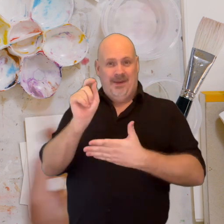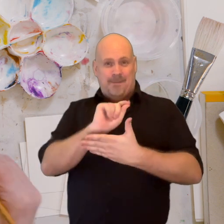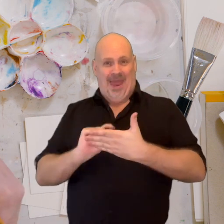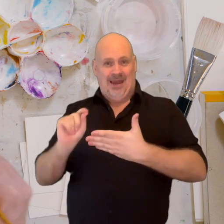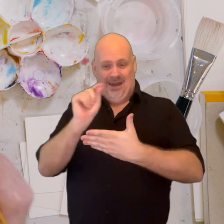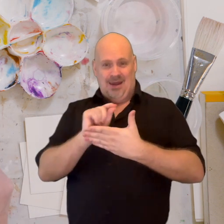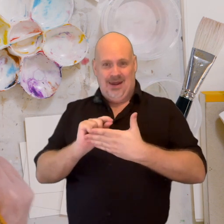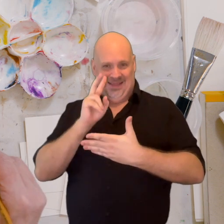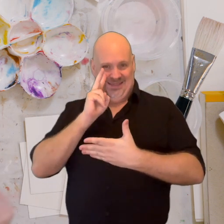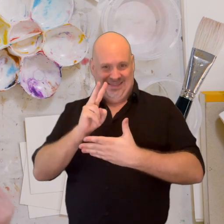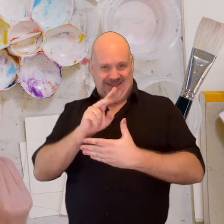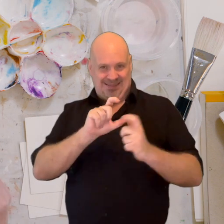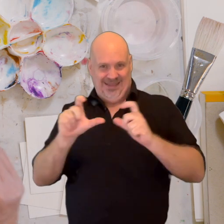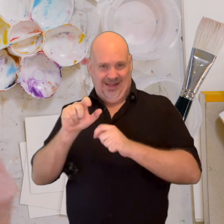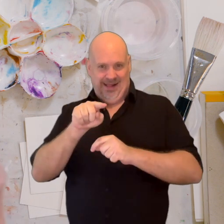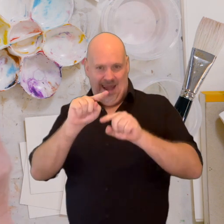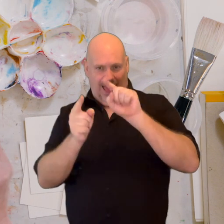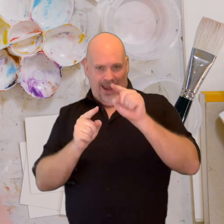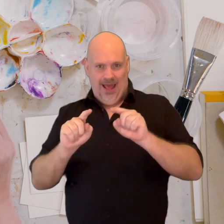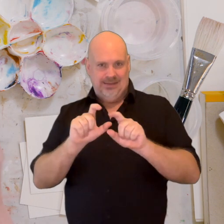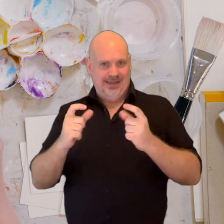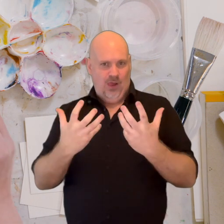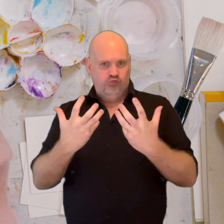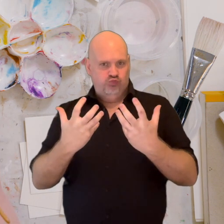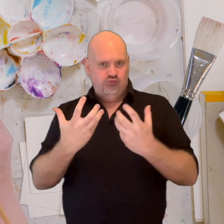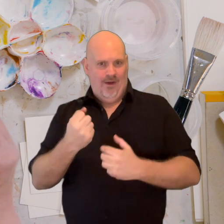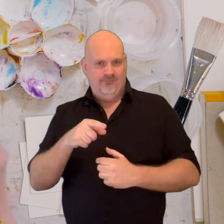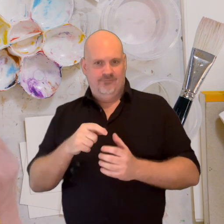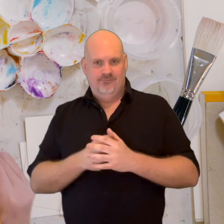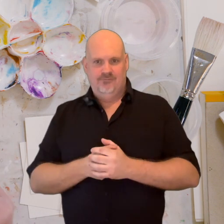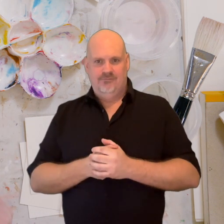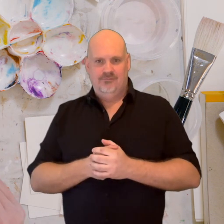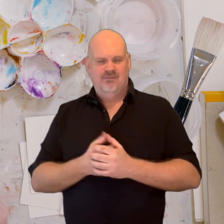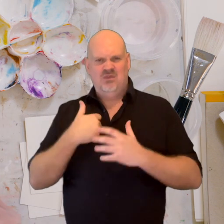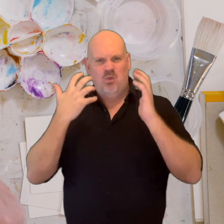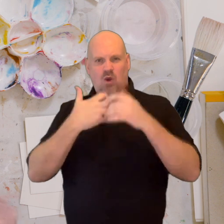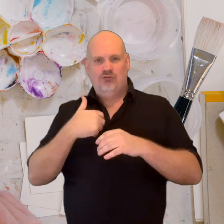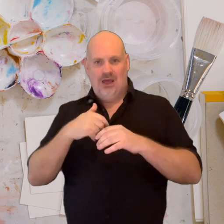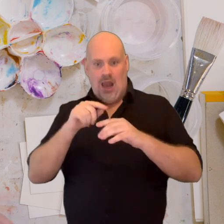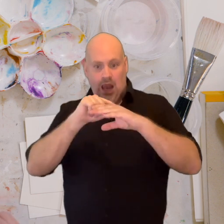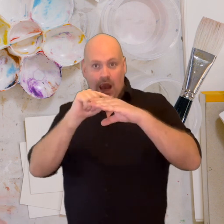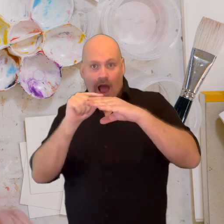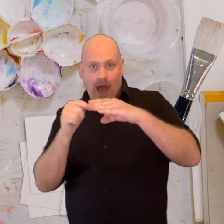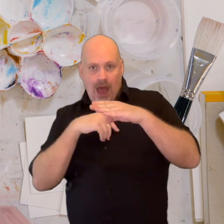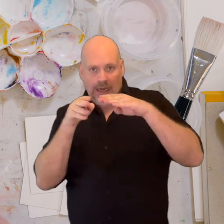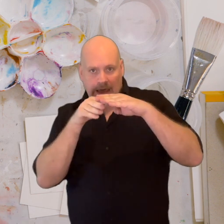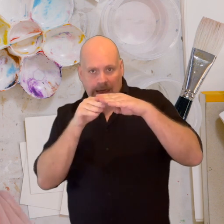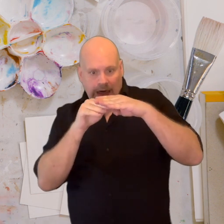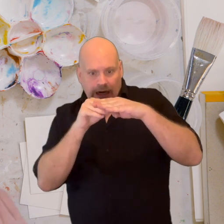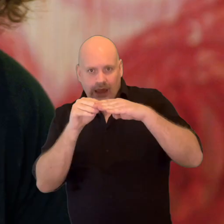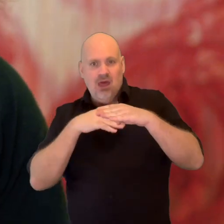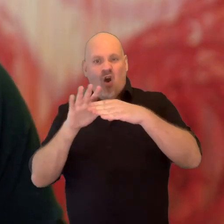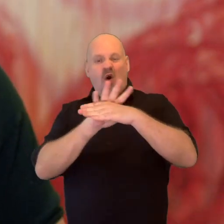with the felt tip pen are still showing. And I'm not worried about staying inside the lines, but it's up to